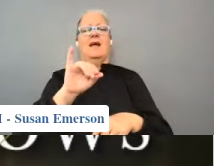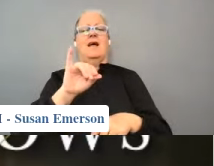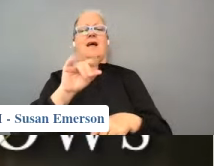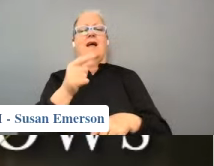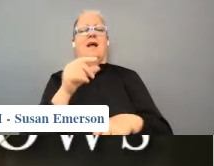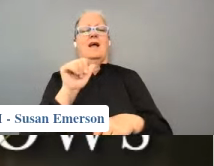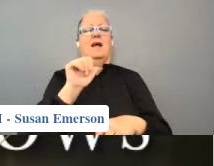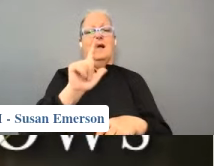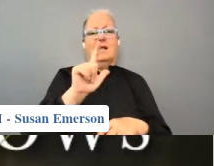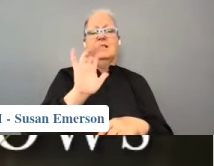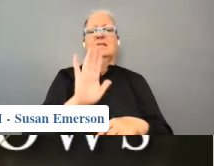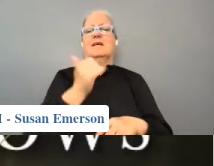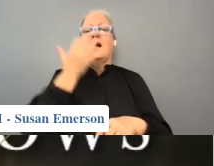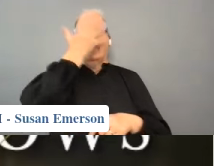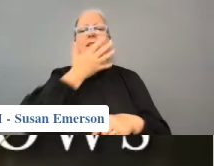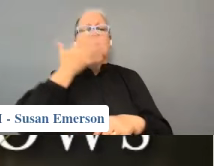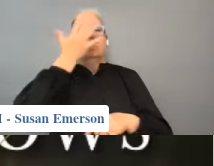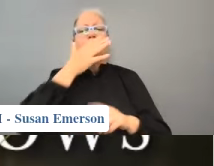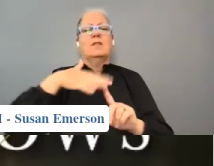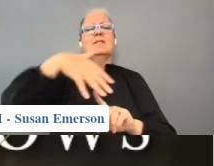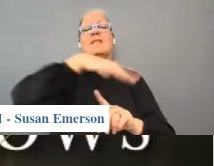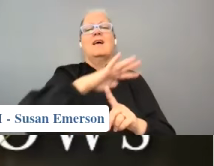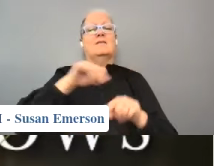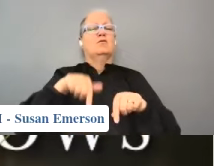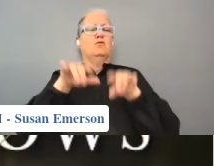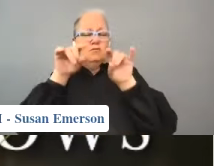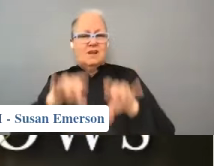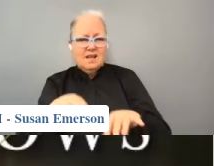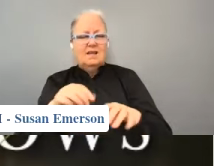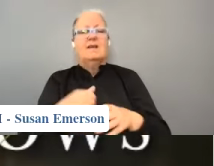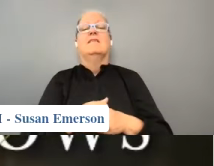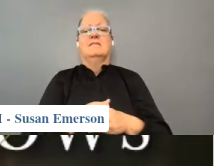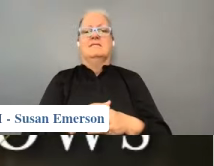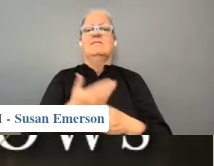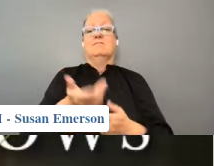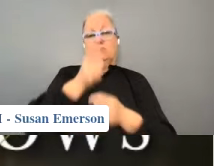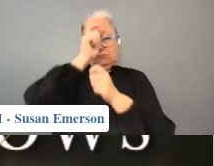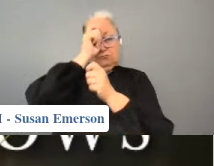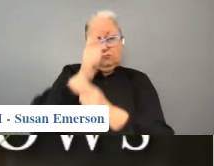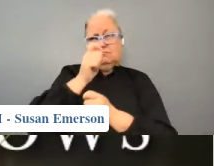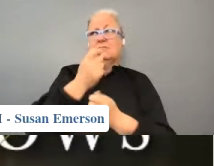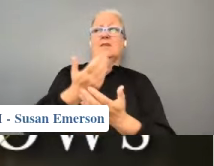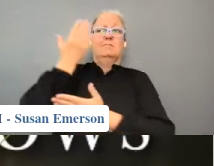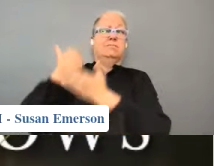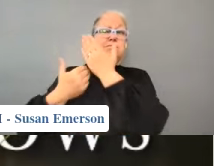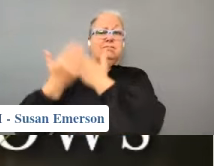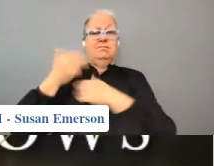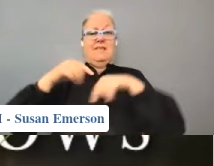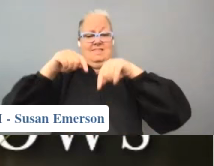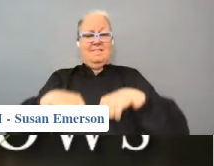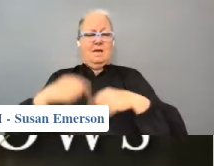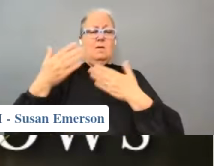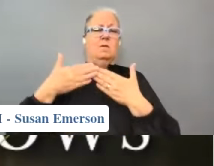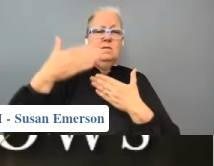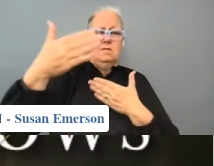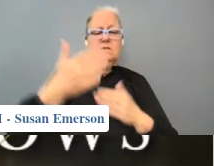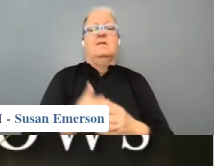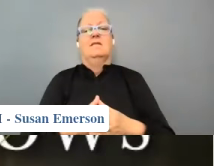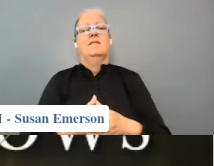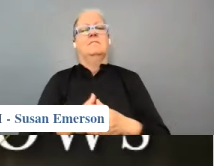and present. Thank you to all for having us here today. ANROWS is really honoured to be invited to share our research on an